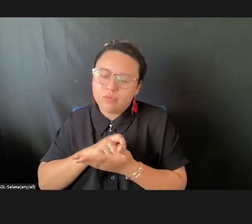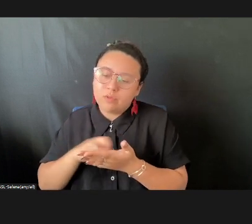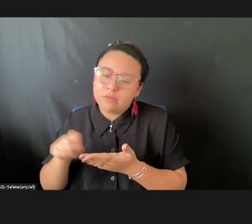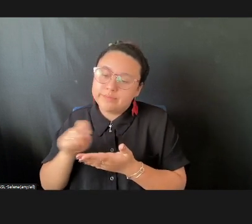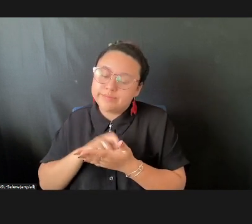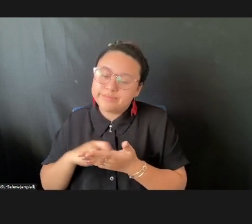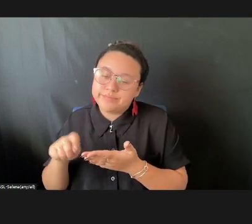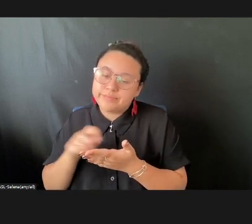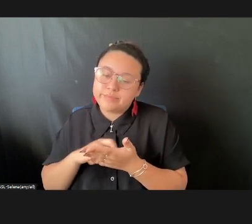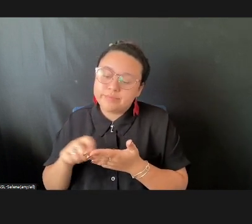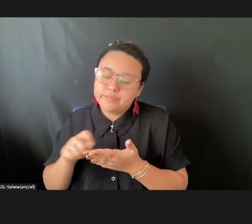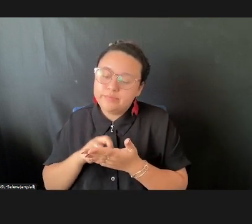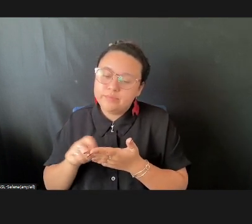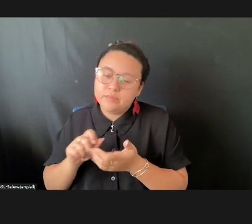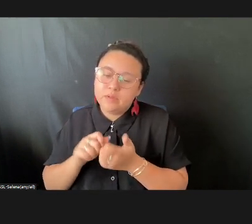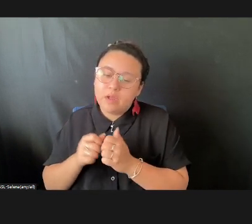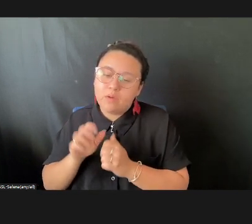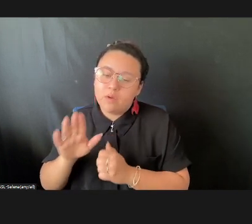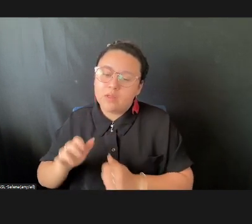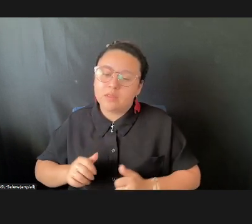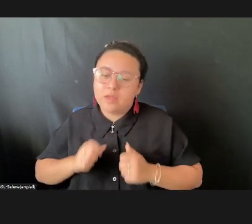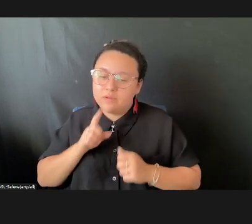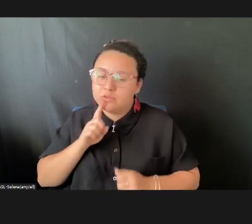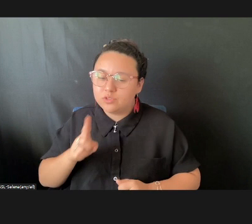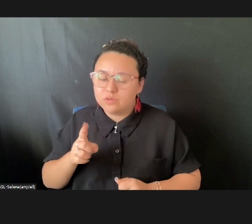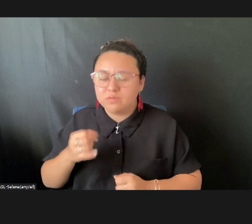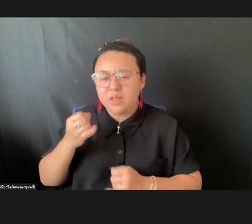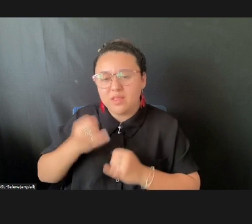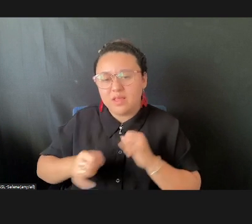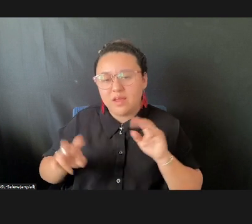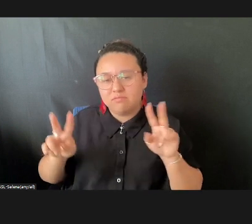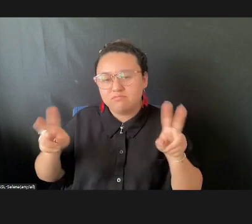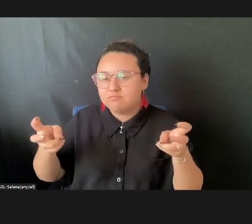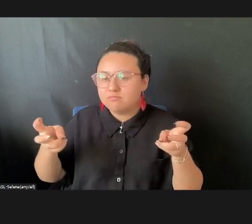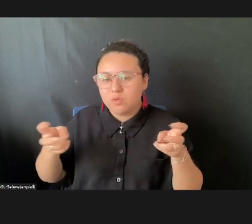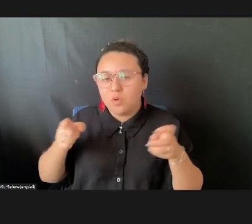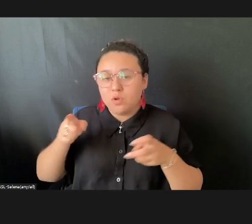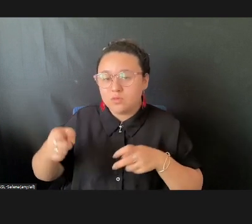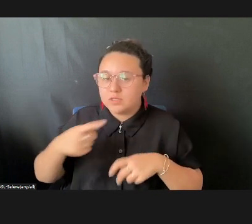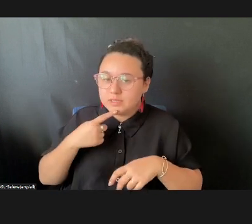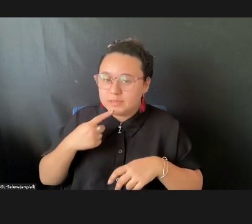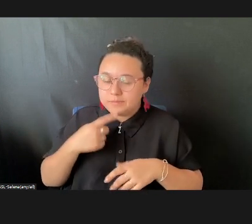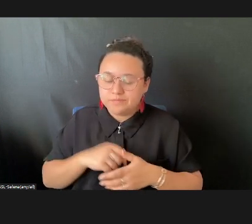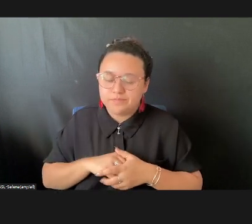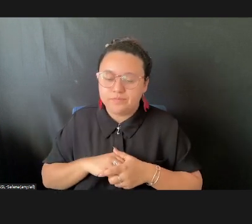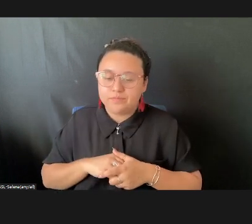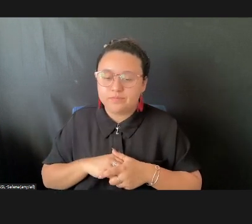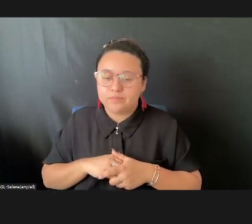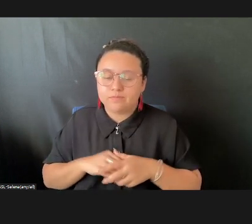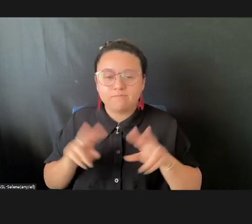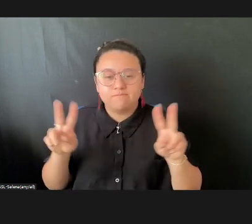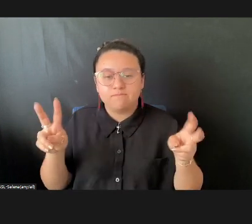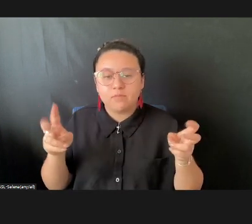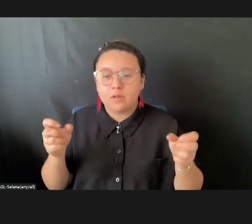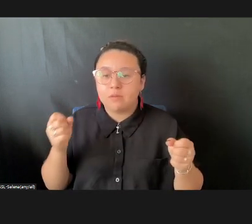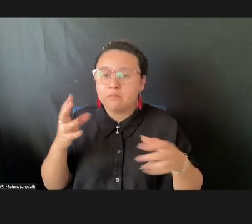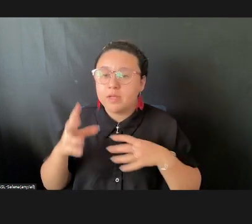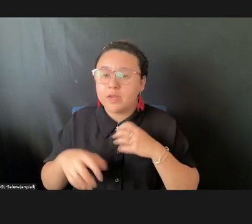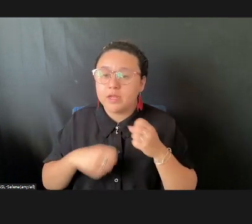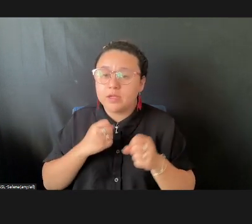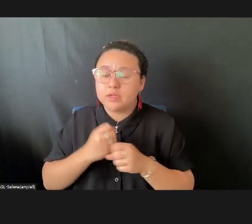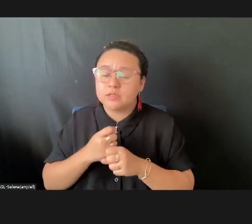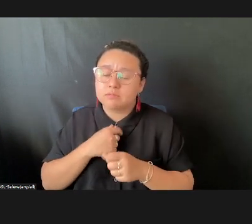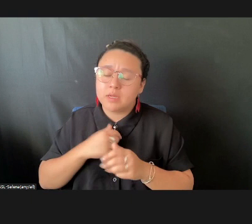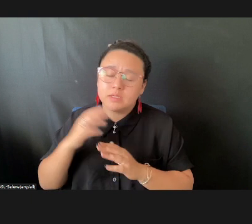how this was true. And I'll end by quoting her, okay? For many years, I considered my greatest